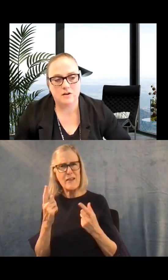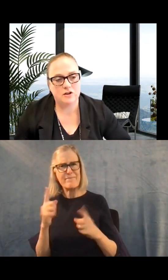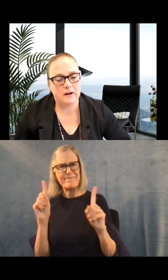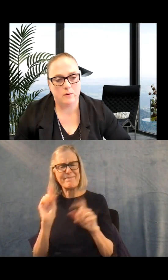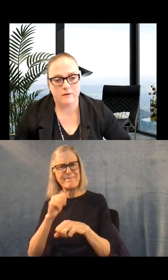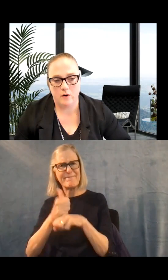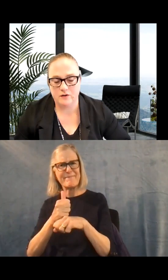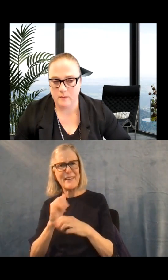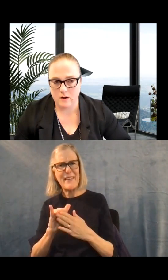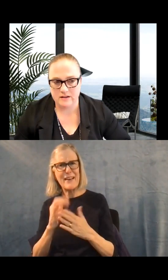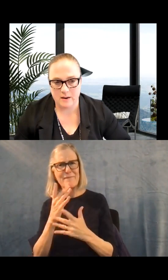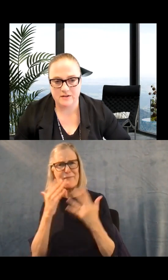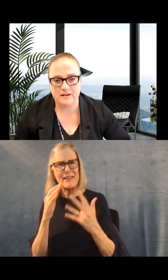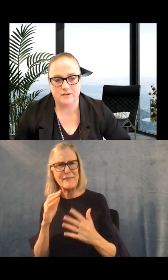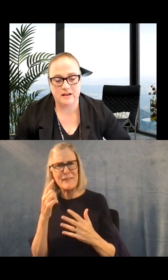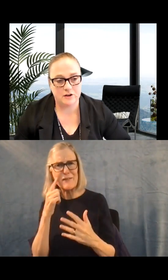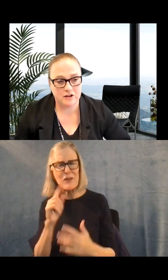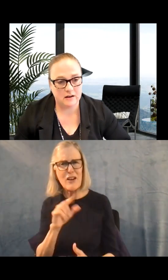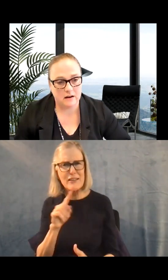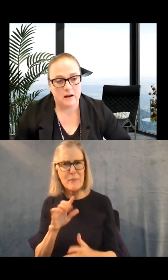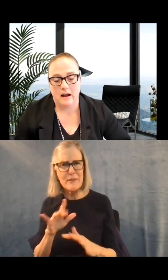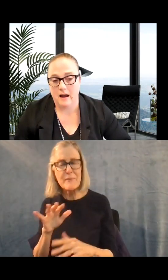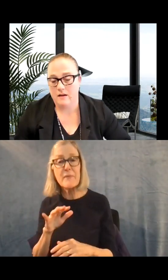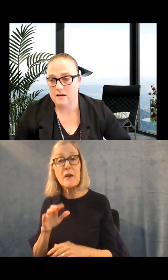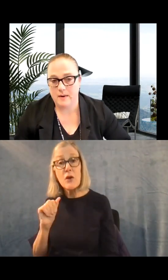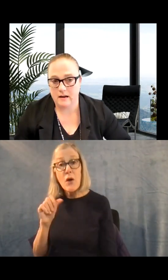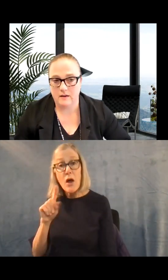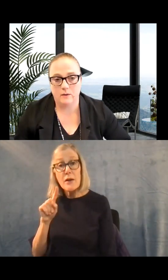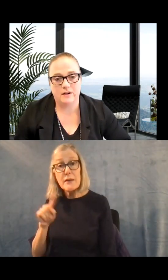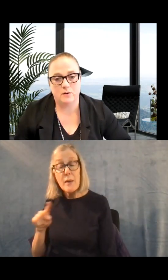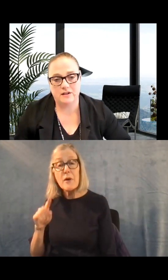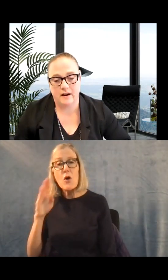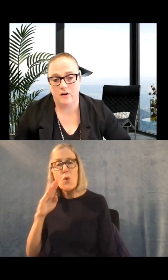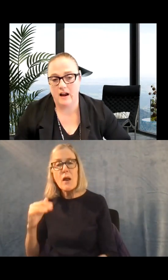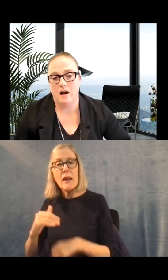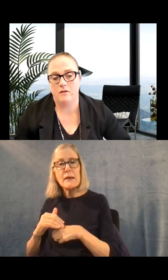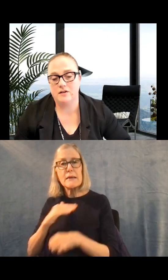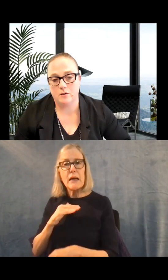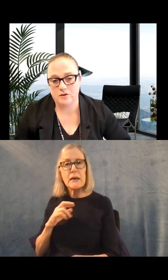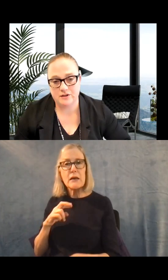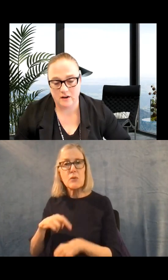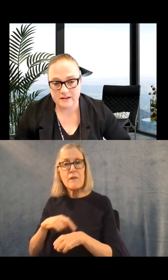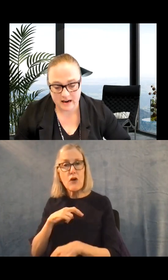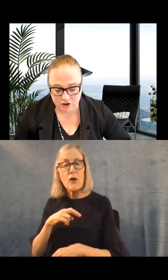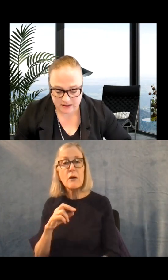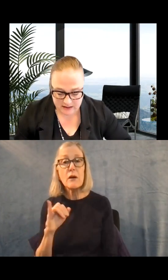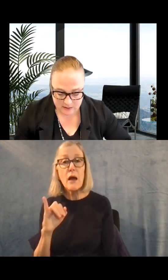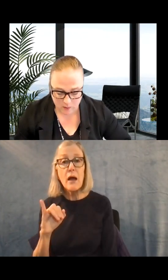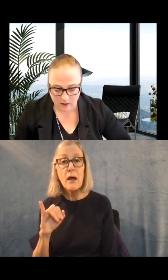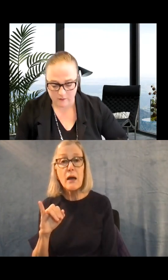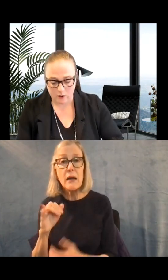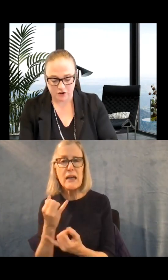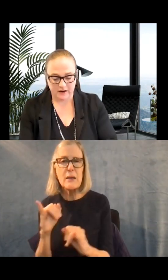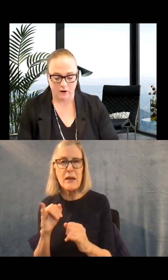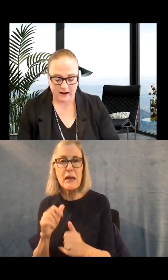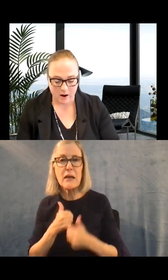So we do get referrals from the Alzheimer's Association and the Independent Living Resource Center and other social service agencies.